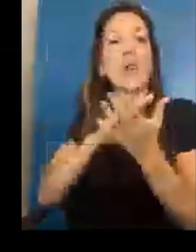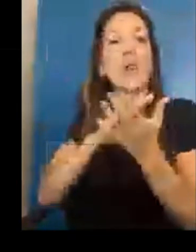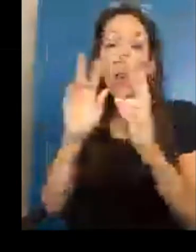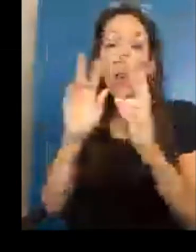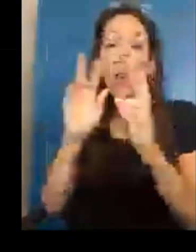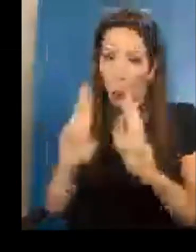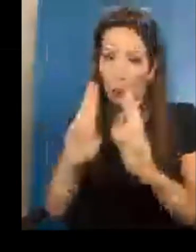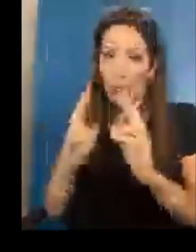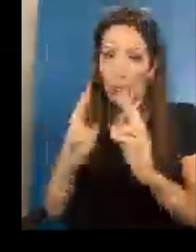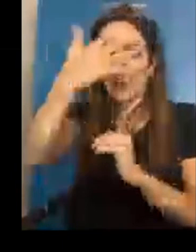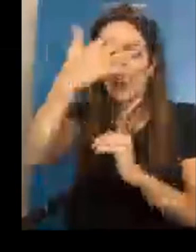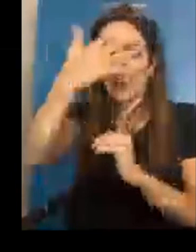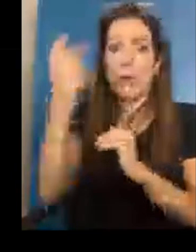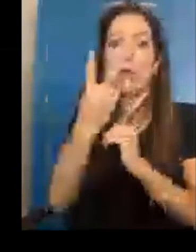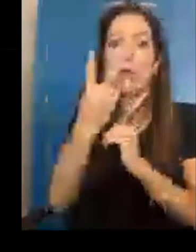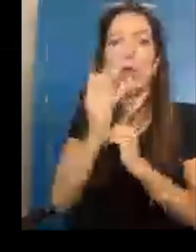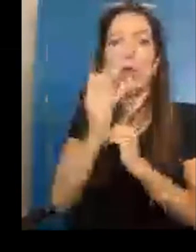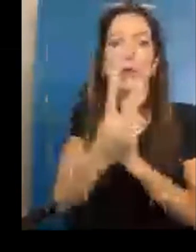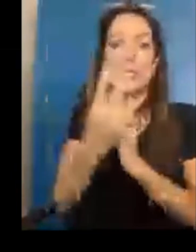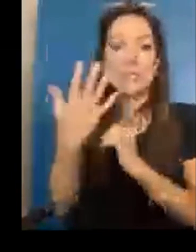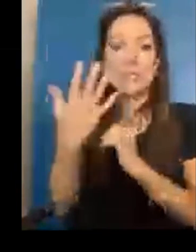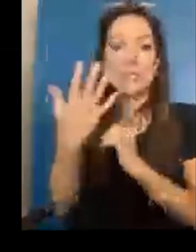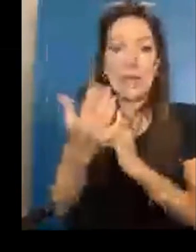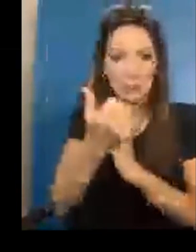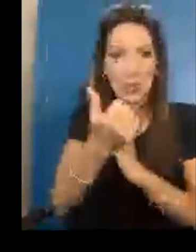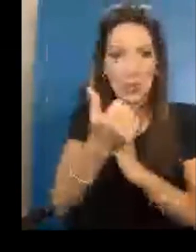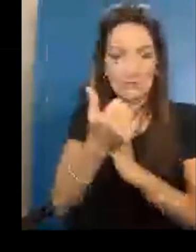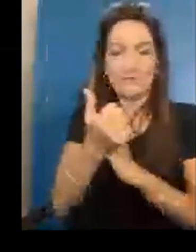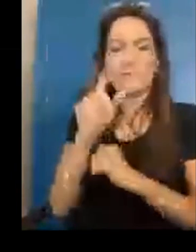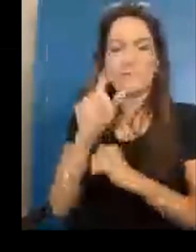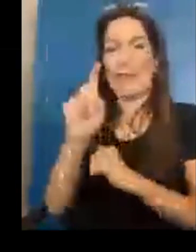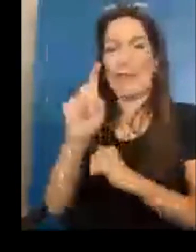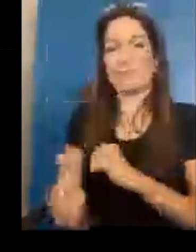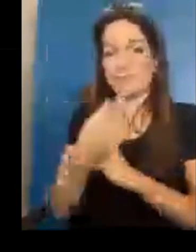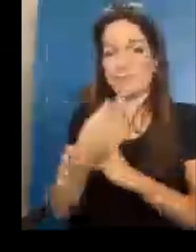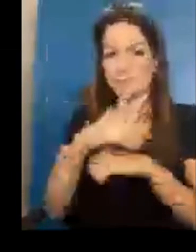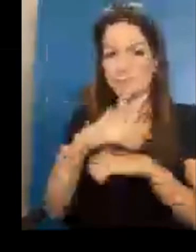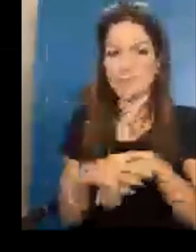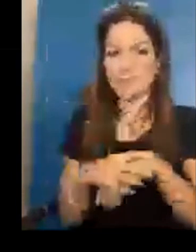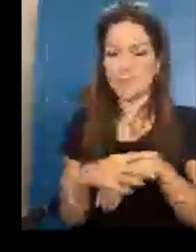summer of 2025. Next slide, please.